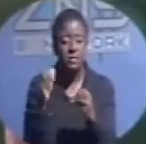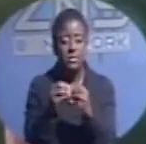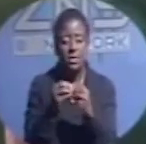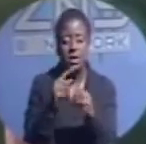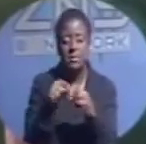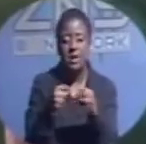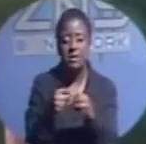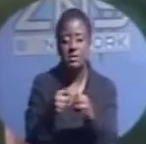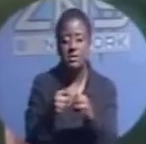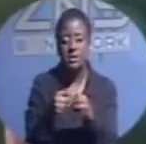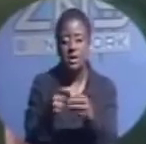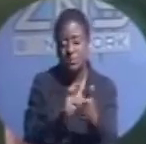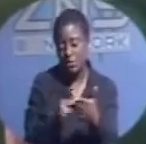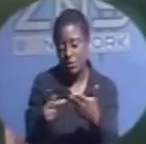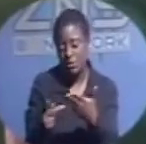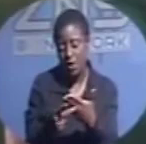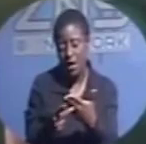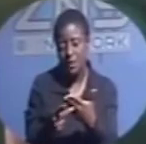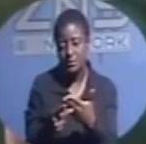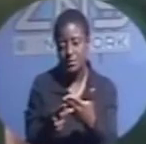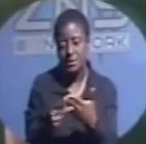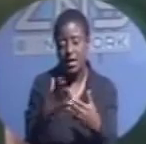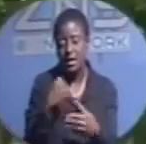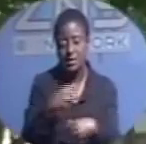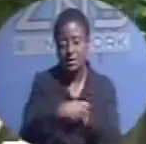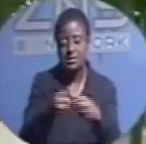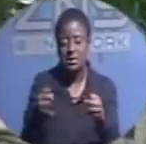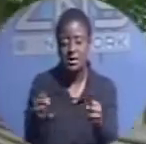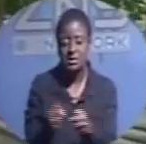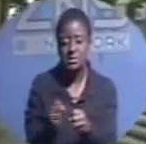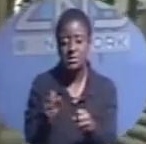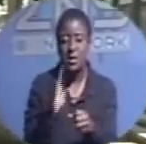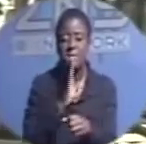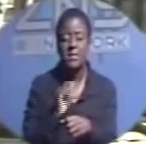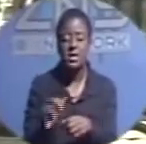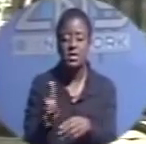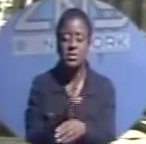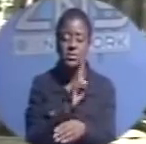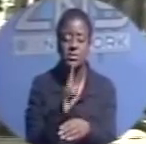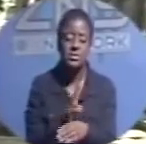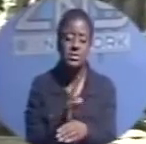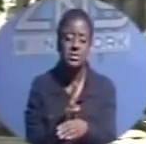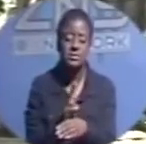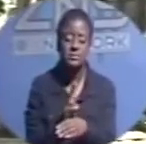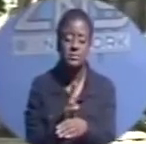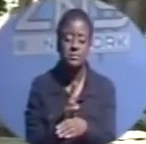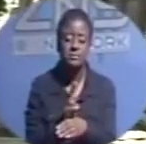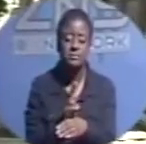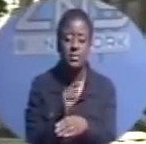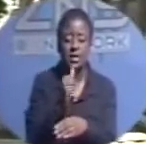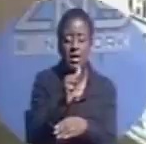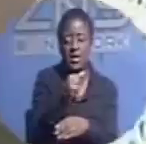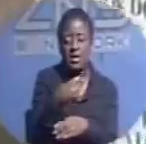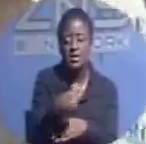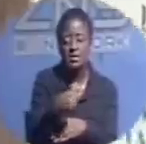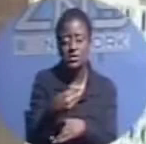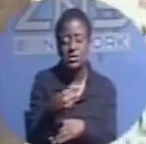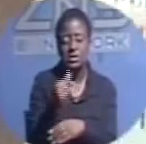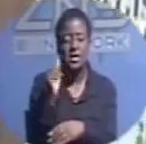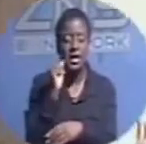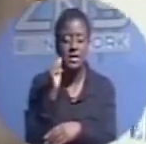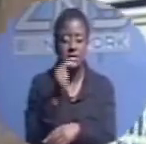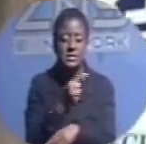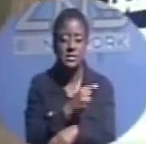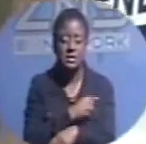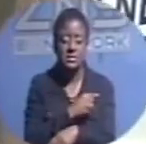shortly and how the space there will be utilized. Meantime, Attorney General Alison Maynard Gibson says the protection of